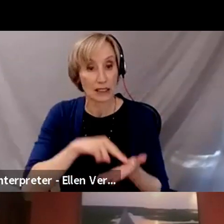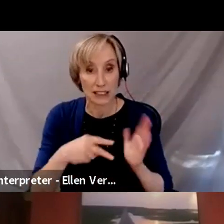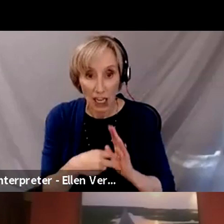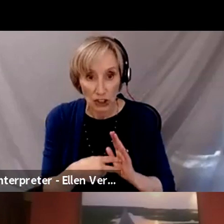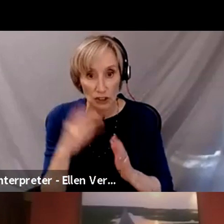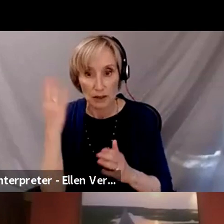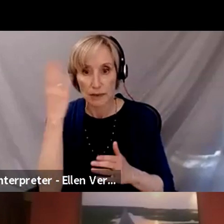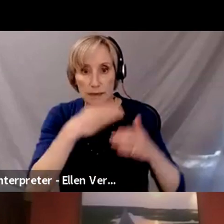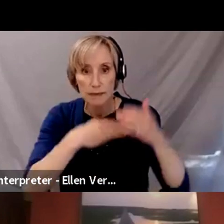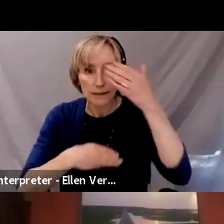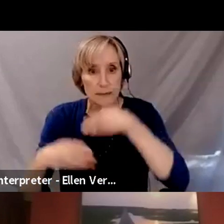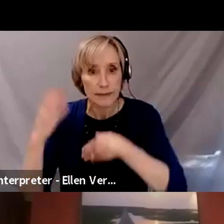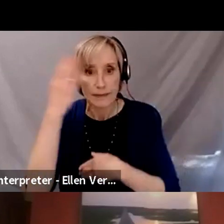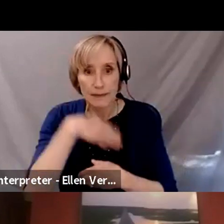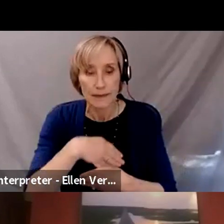next?